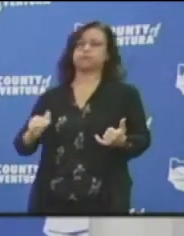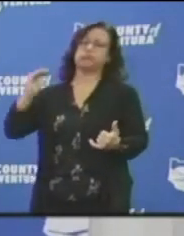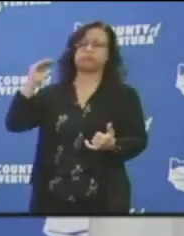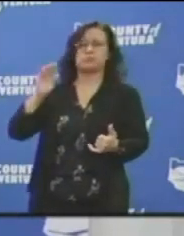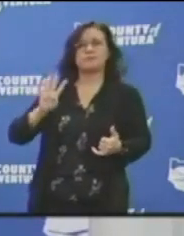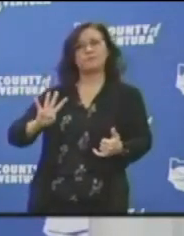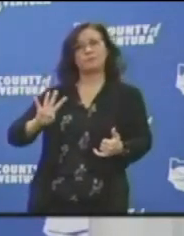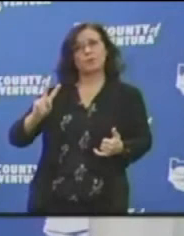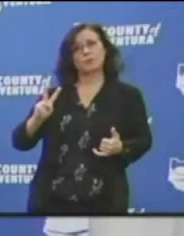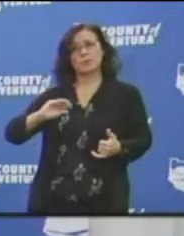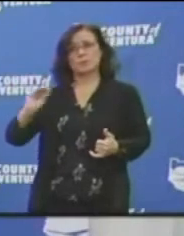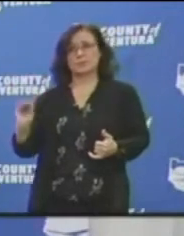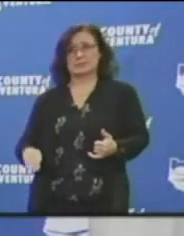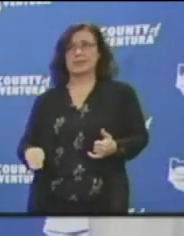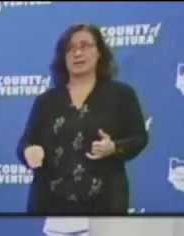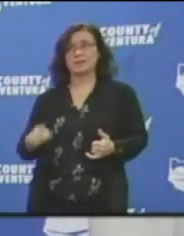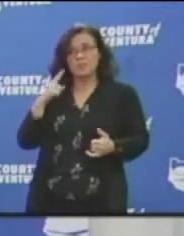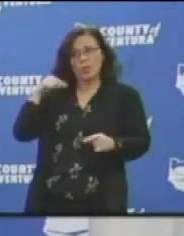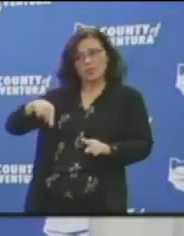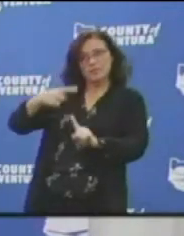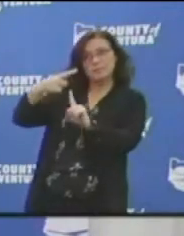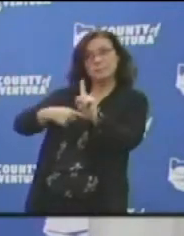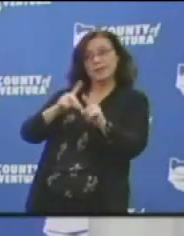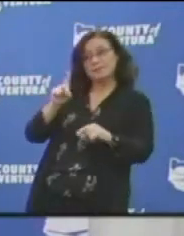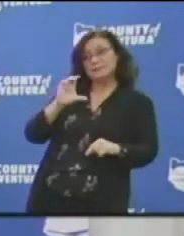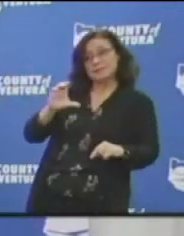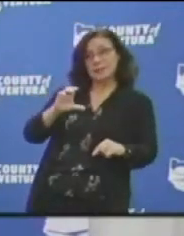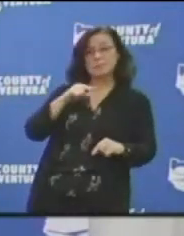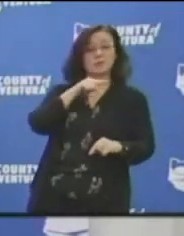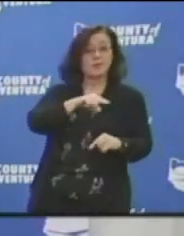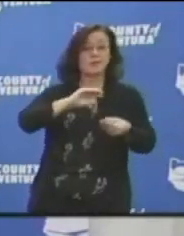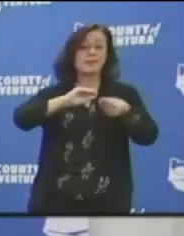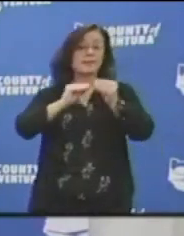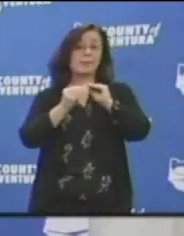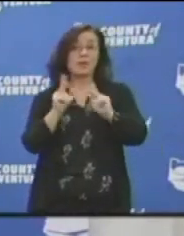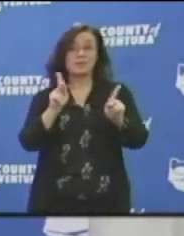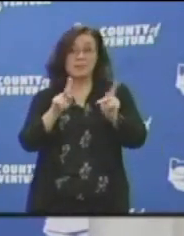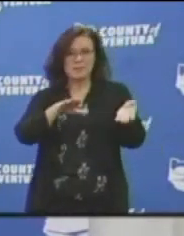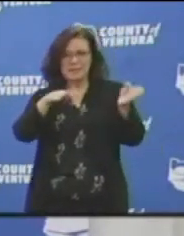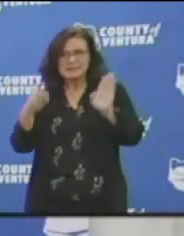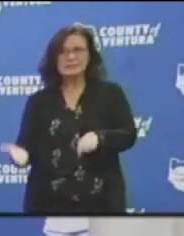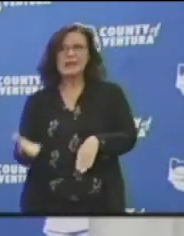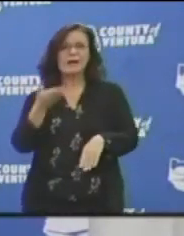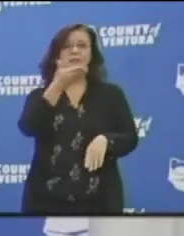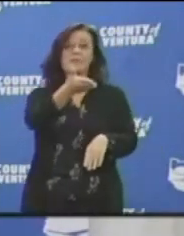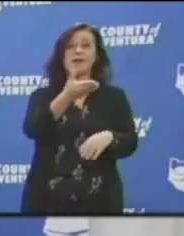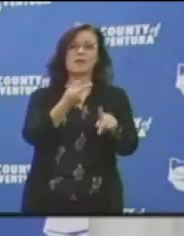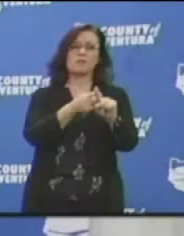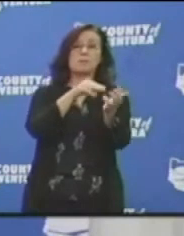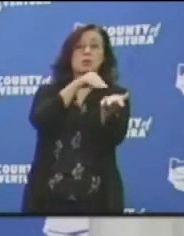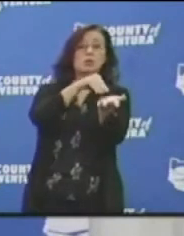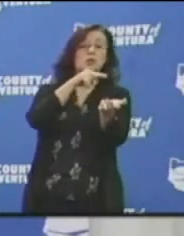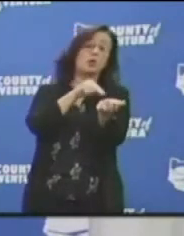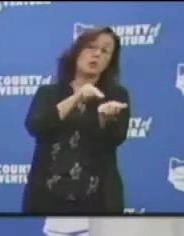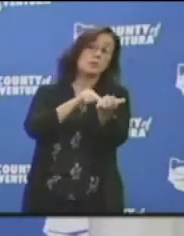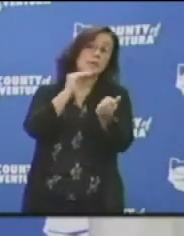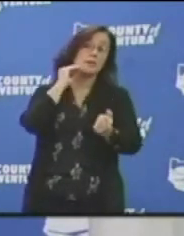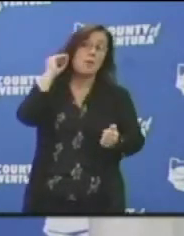42% for December. We're seeing an increase in the number of people from our long-term care facilities dying.